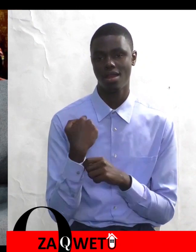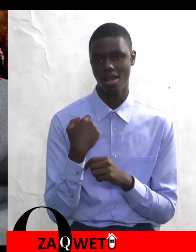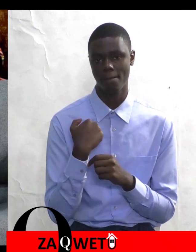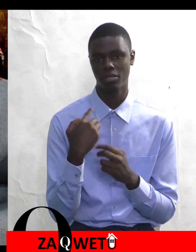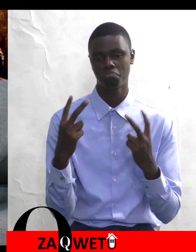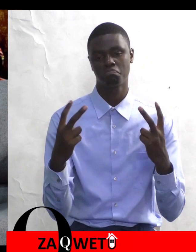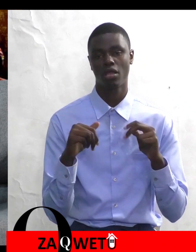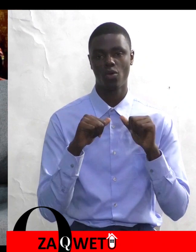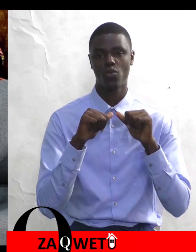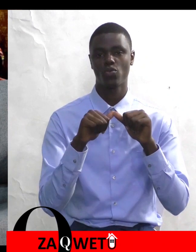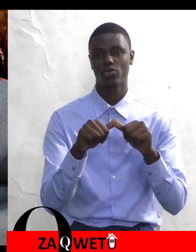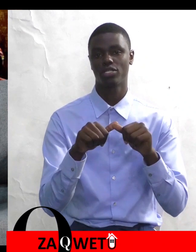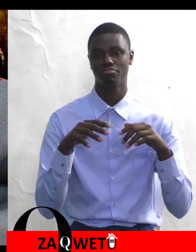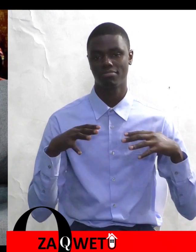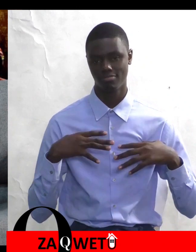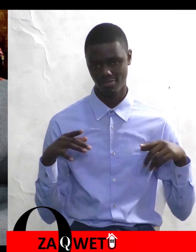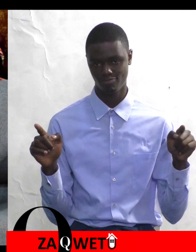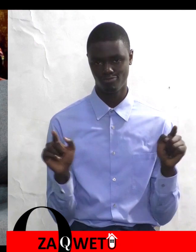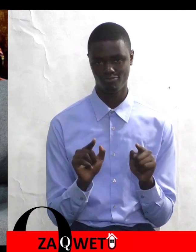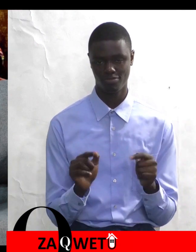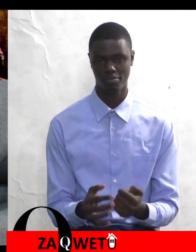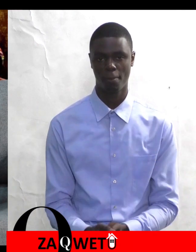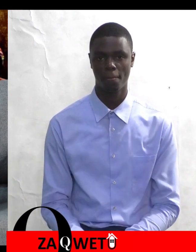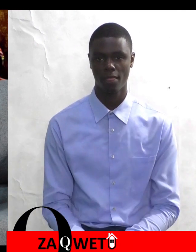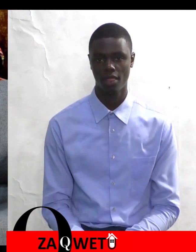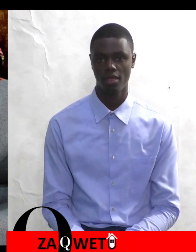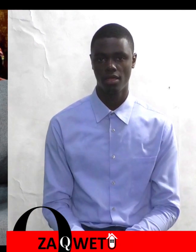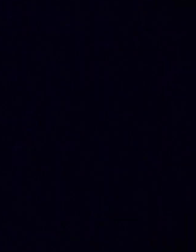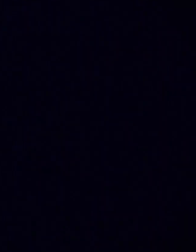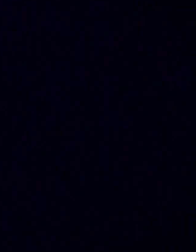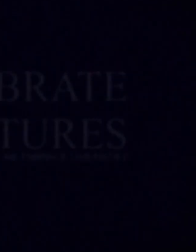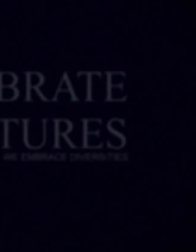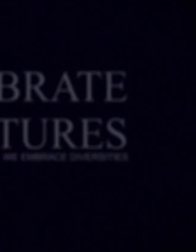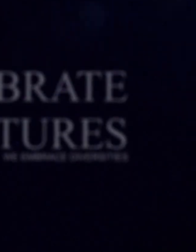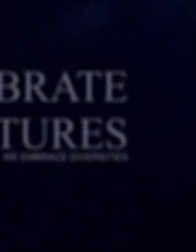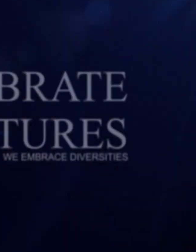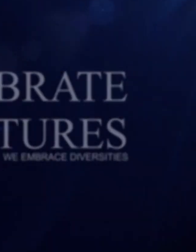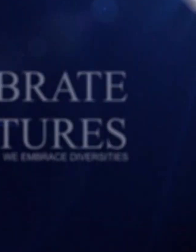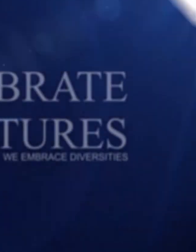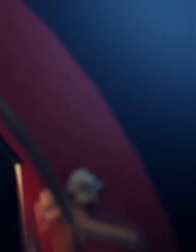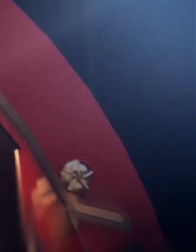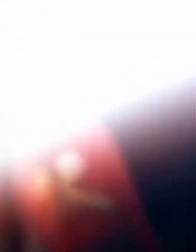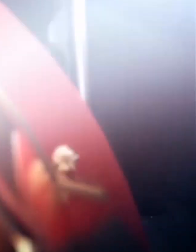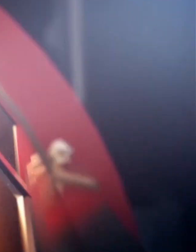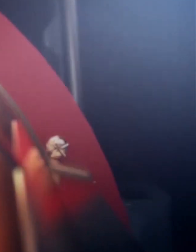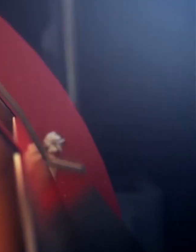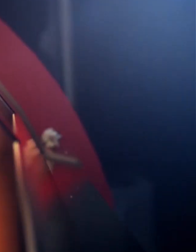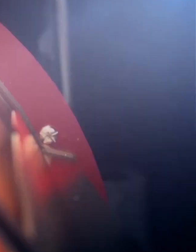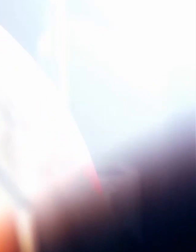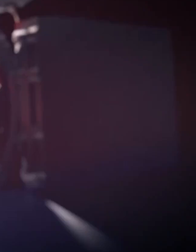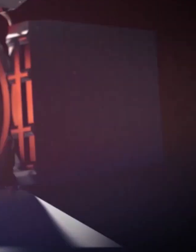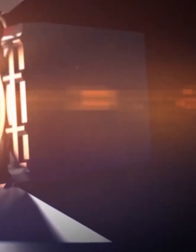0241980 84 is our WhatsApp number. So don't trust that dial. We'll be right back after the short break.